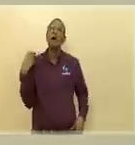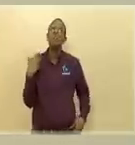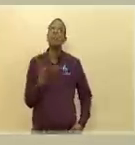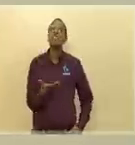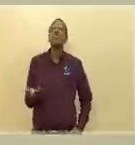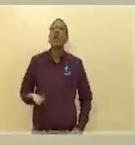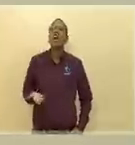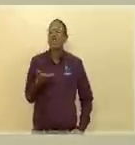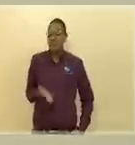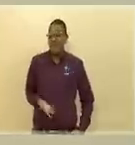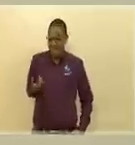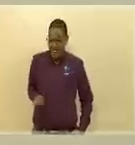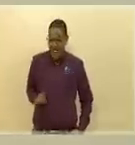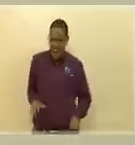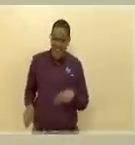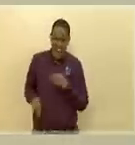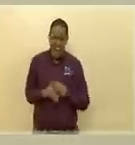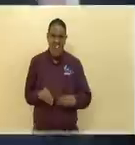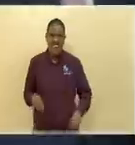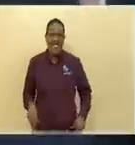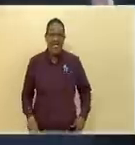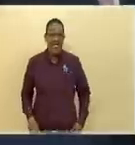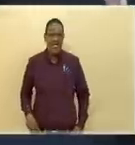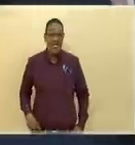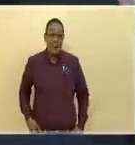here. And so we are.